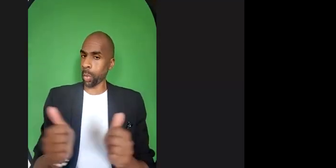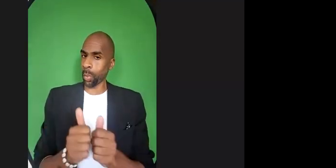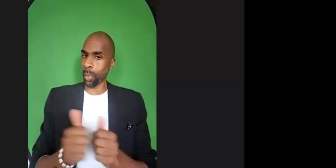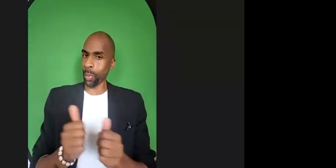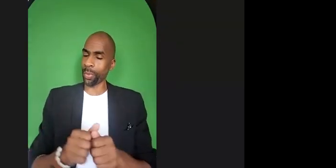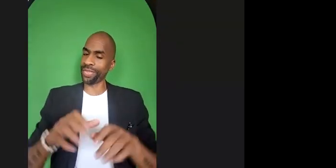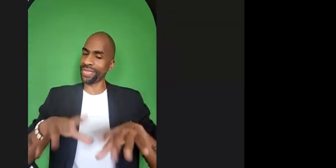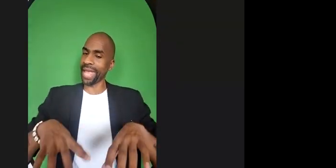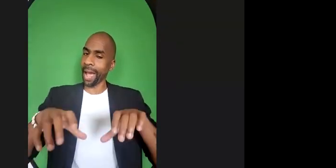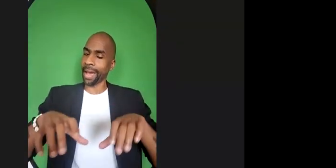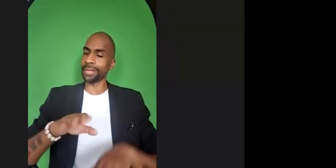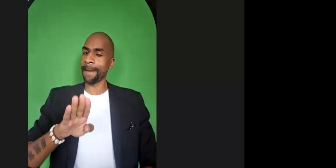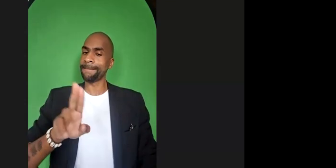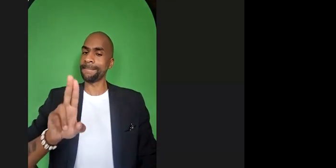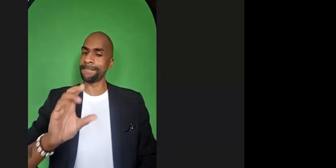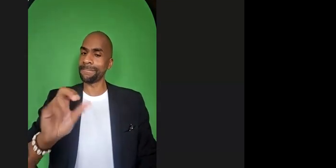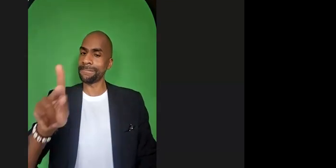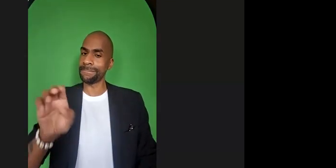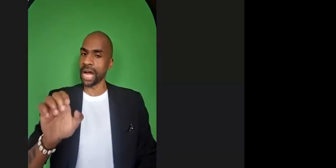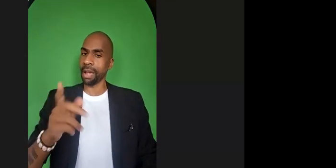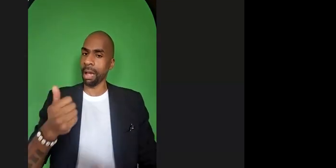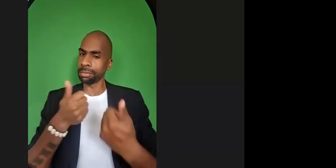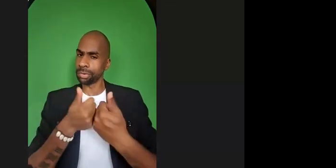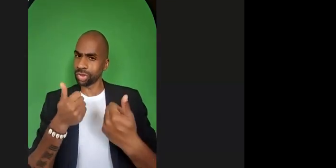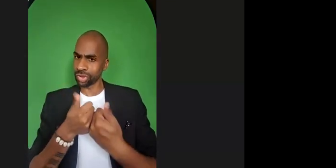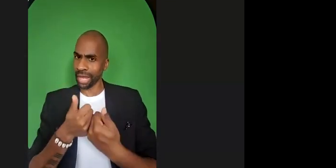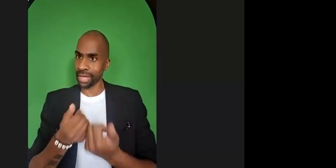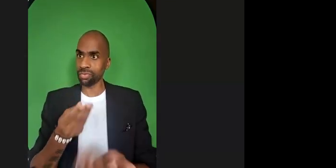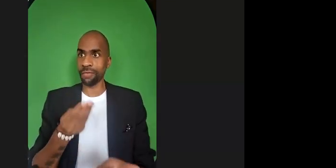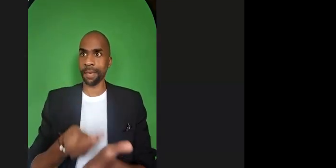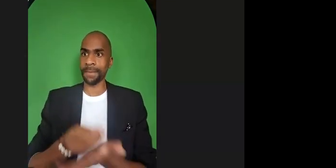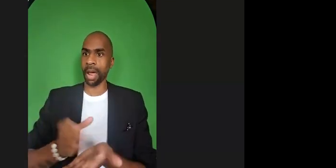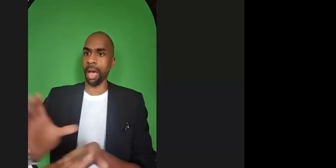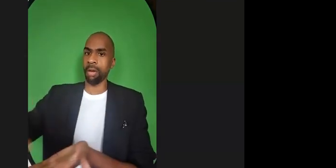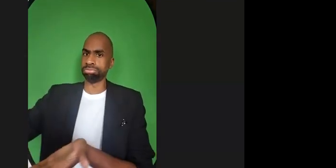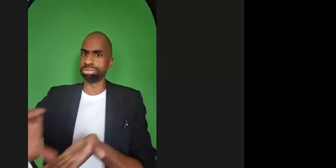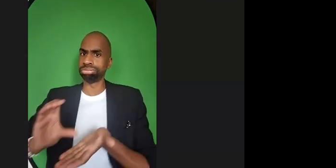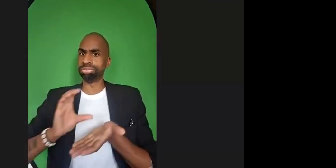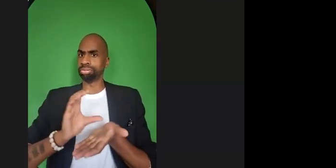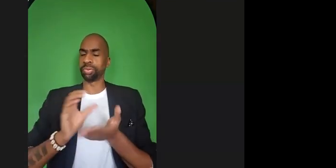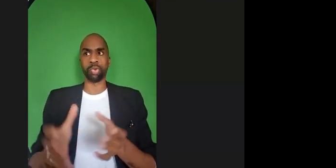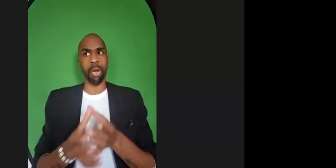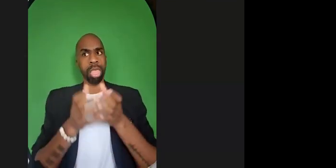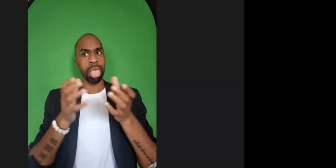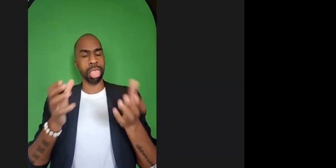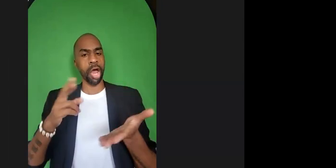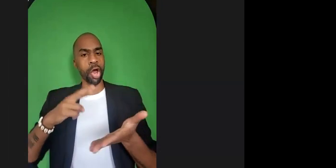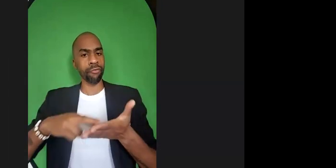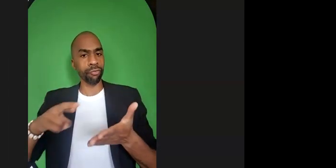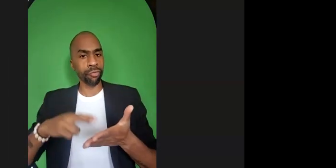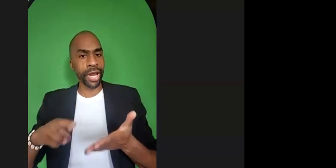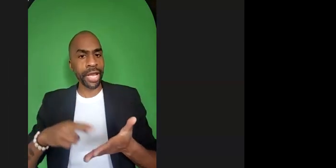craze that you may have participated in, there's been more research and additional breakthroughs. For example, there's a medication